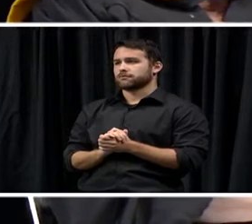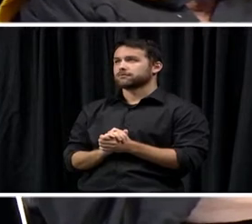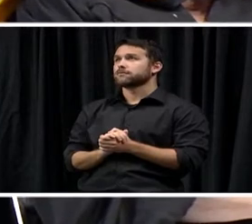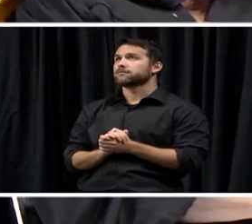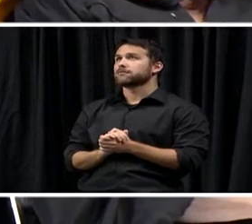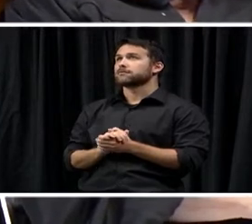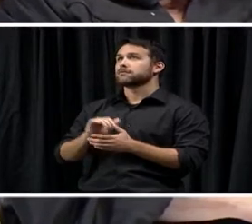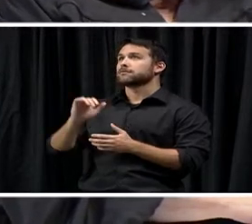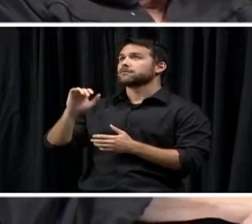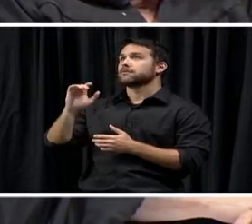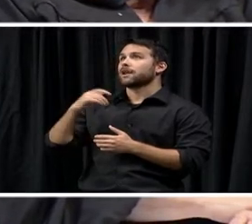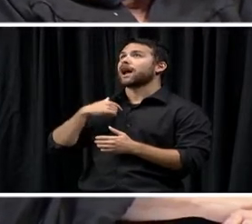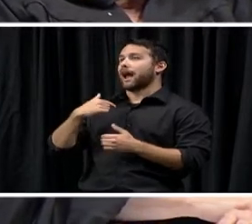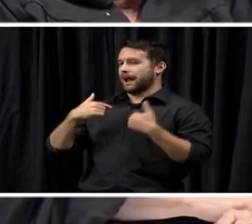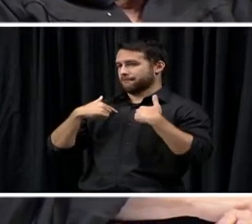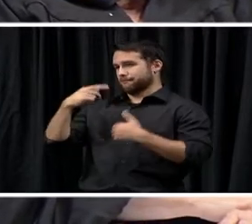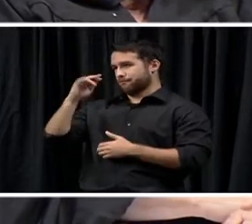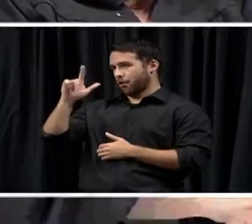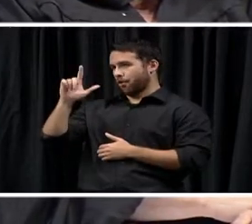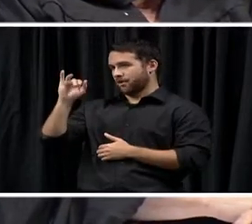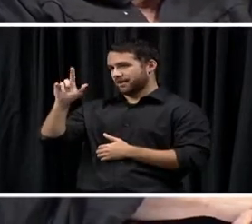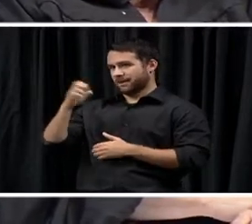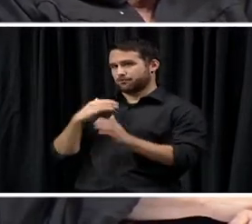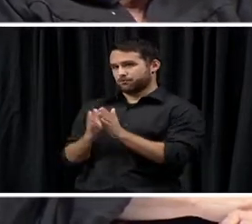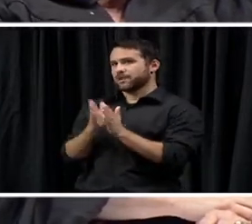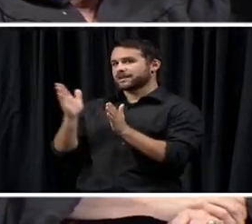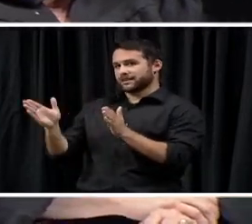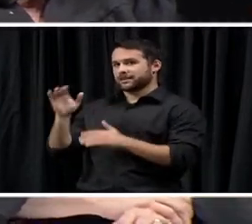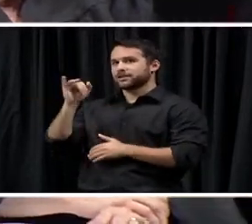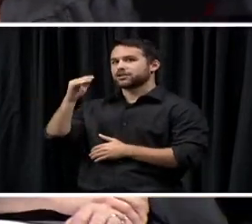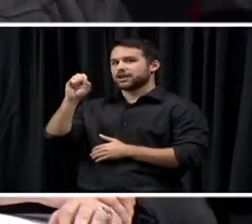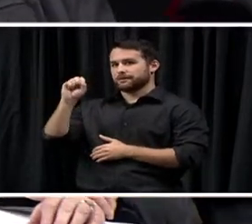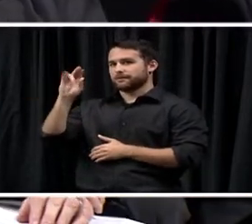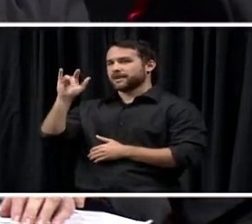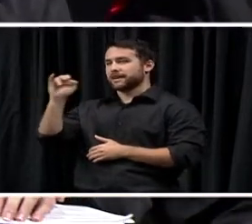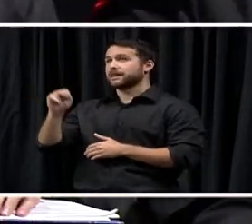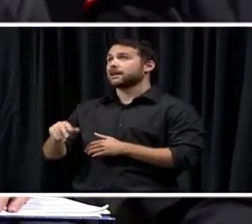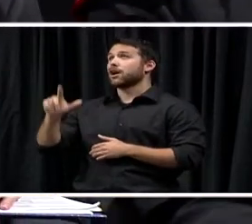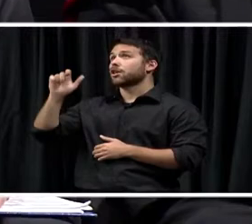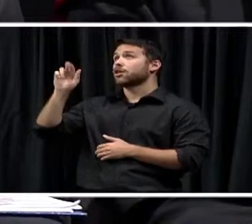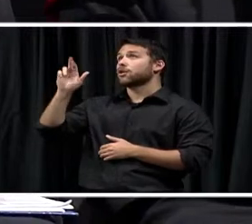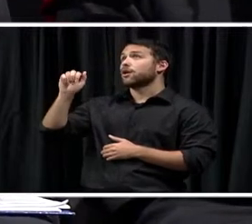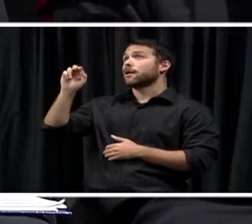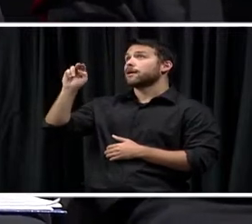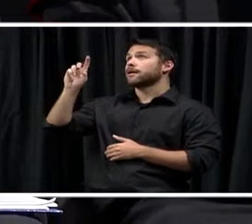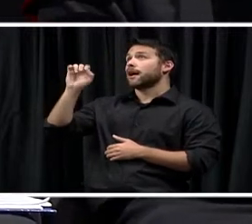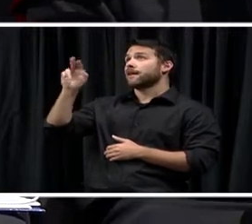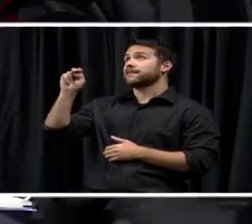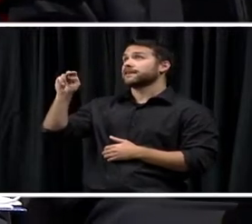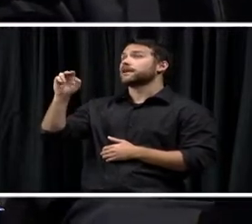Paul Little Jr. I'll be sitting next to Dr. James McMillan. Ms. Laura Donovan, associate principal.